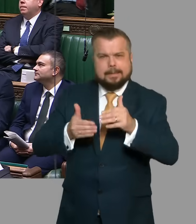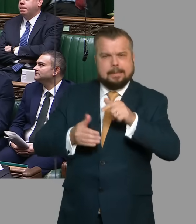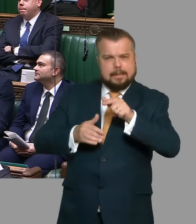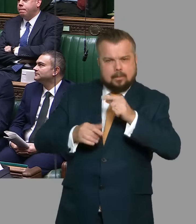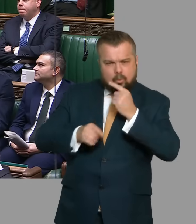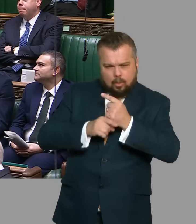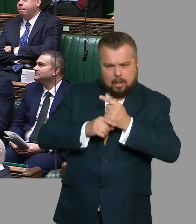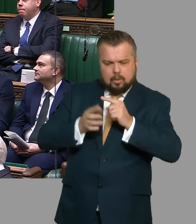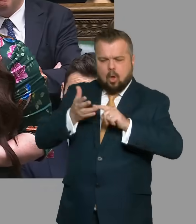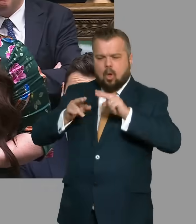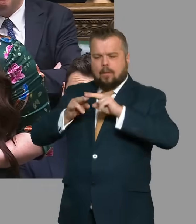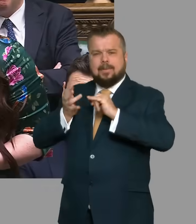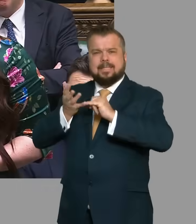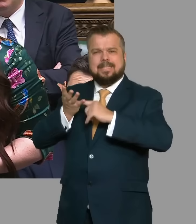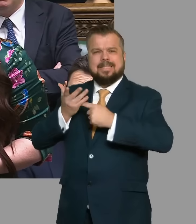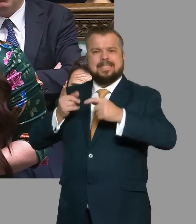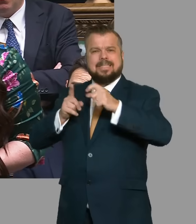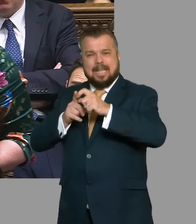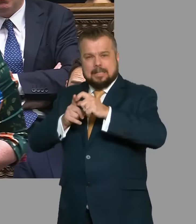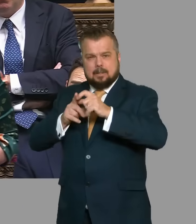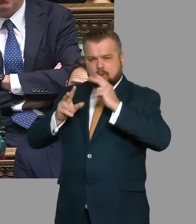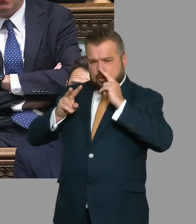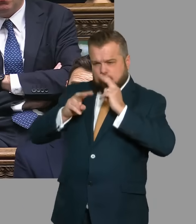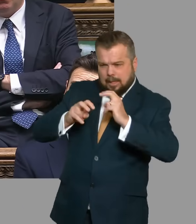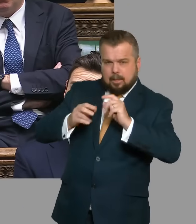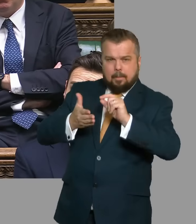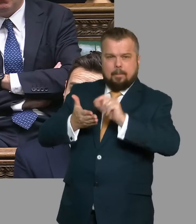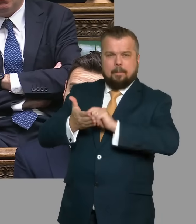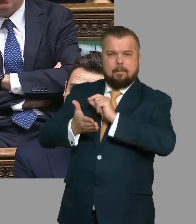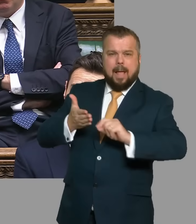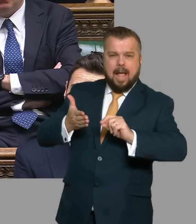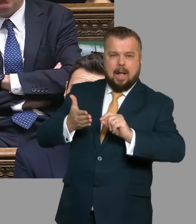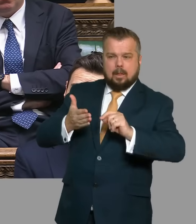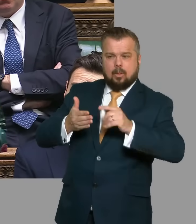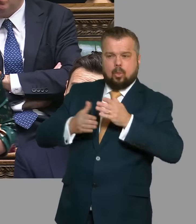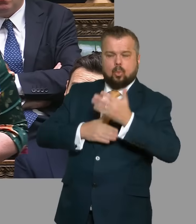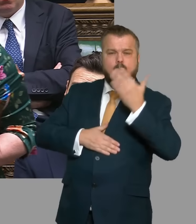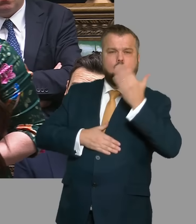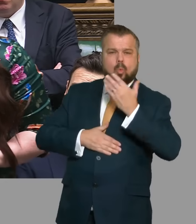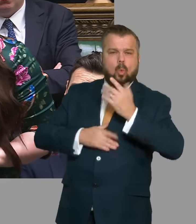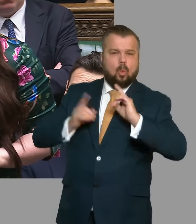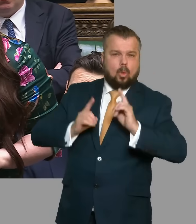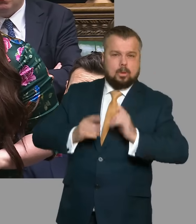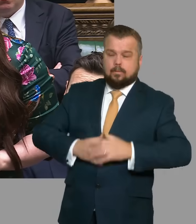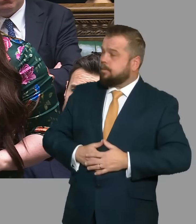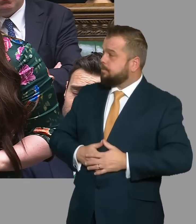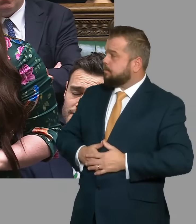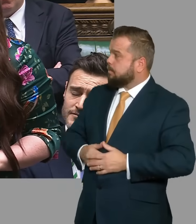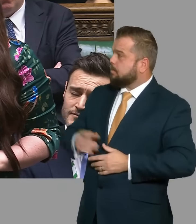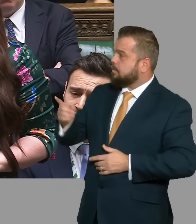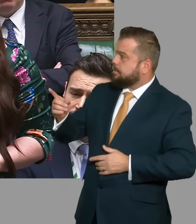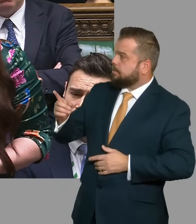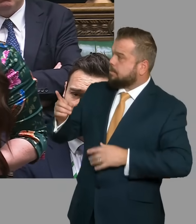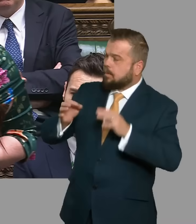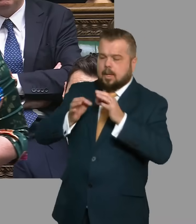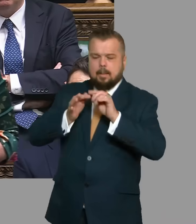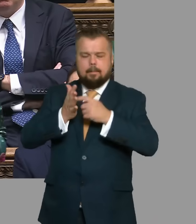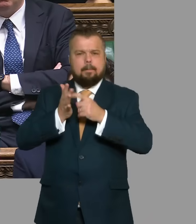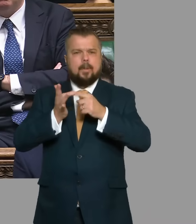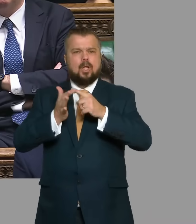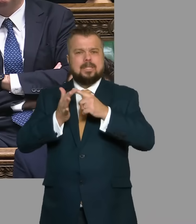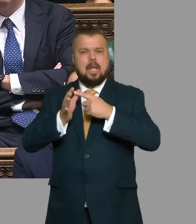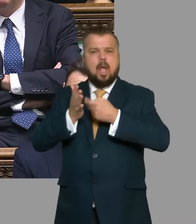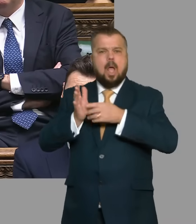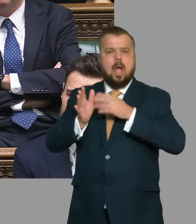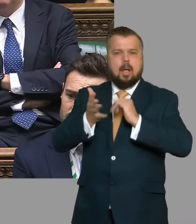face a 2,000% increase in their business rates by 2029. That means the Treasury will lose £200,000 in